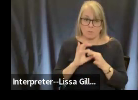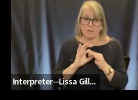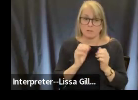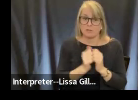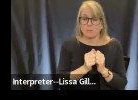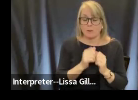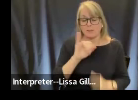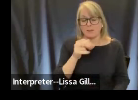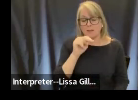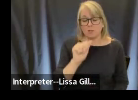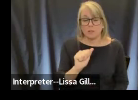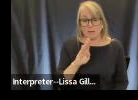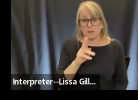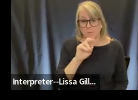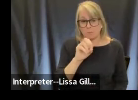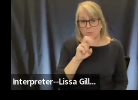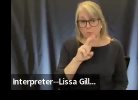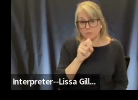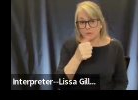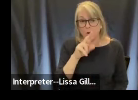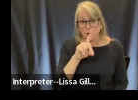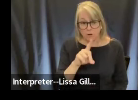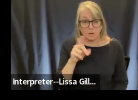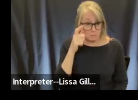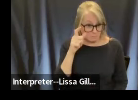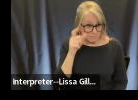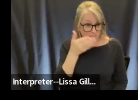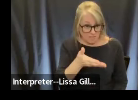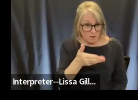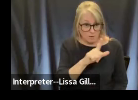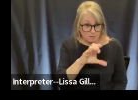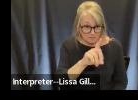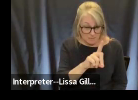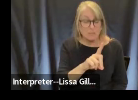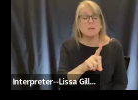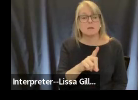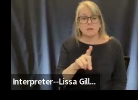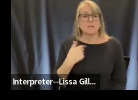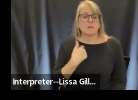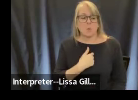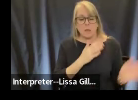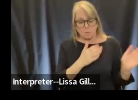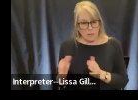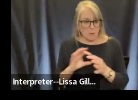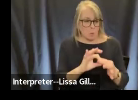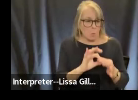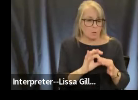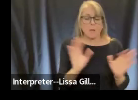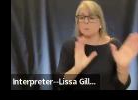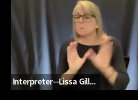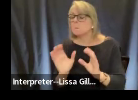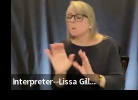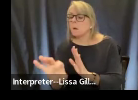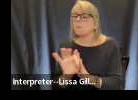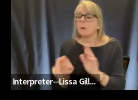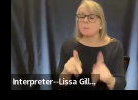did make her aware that we had this opportunity and actually have plans to coordinate with her to try to locate those